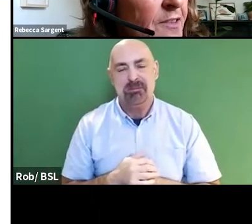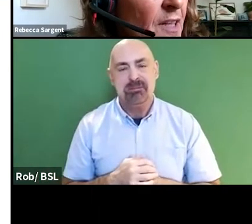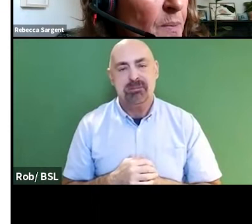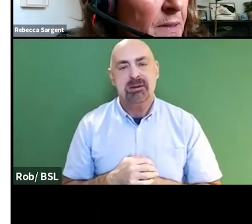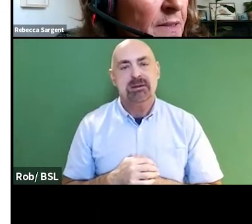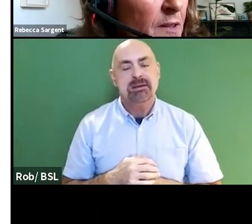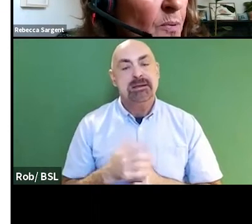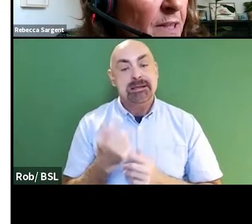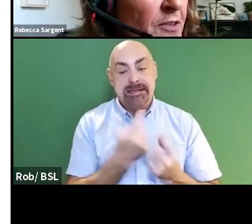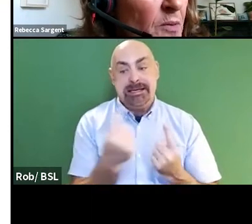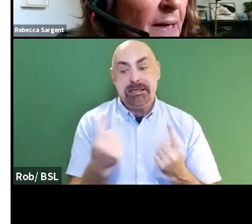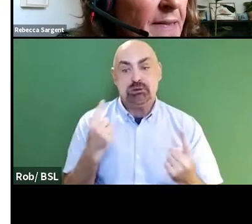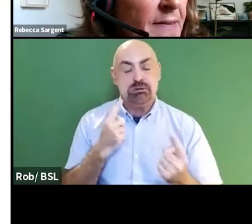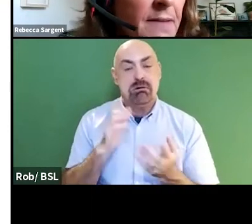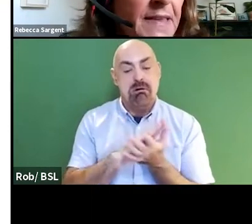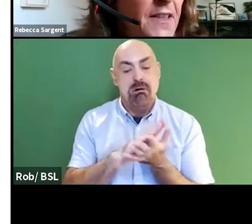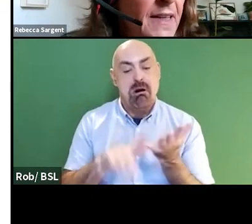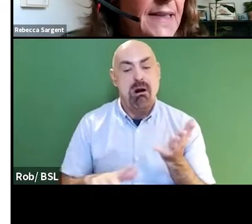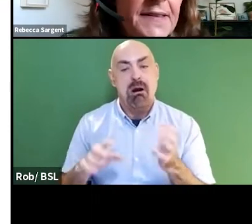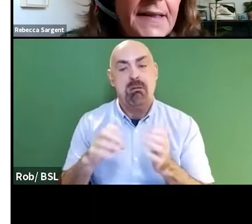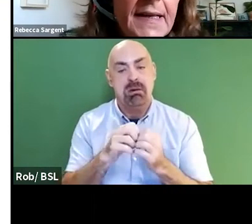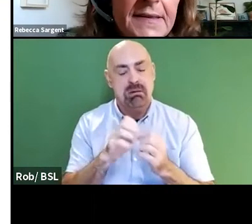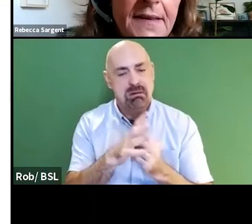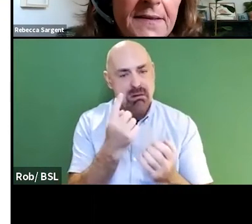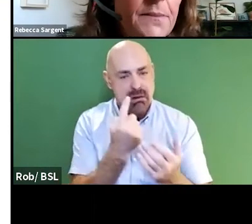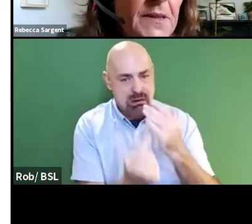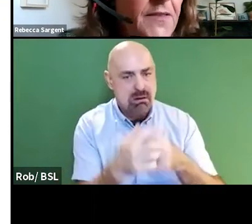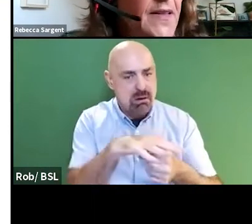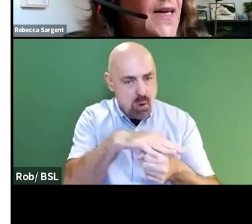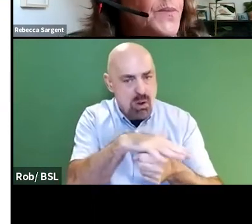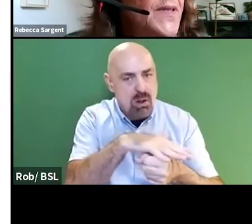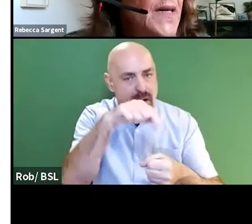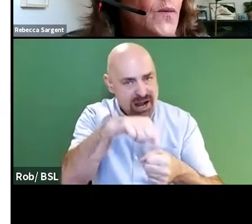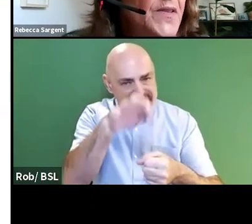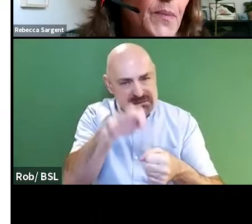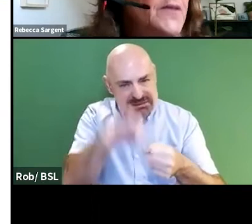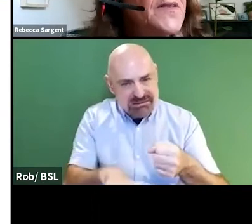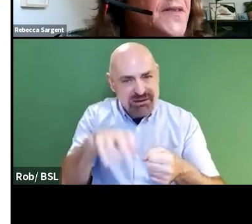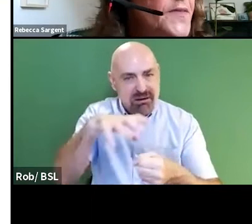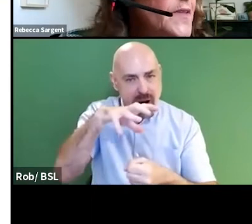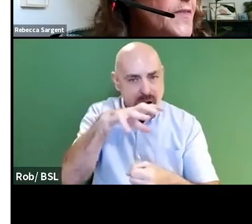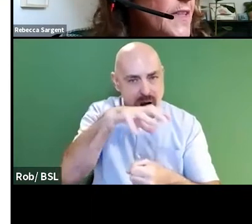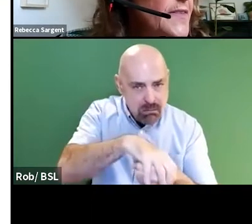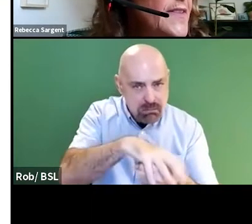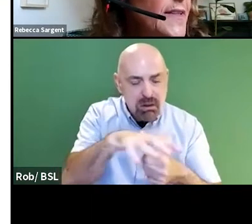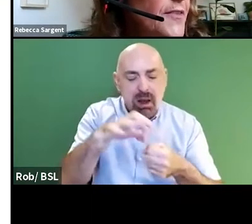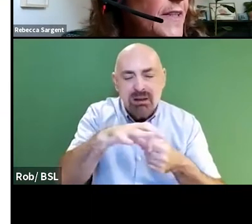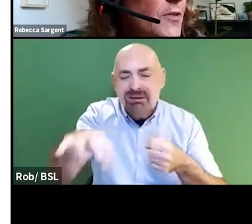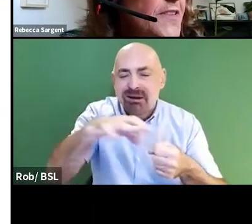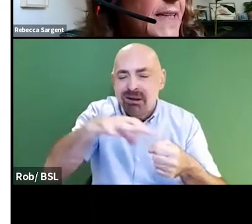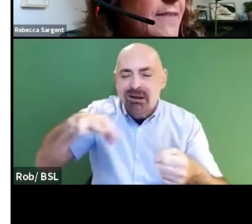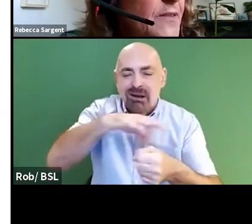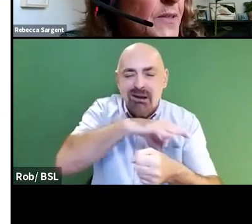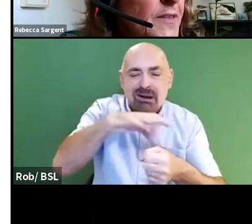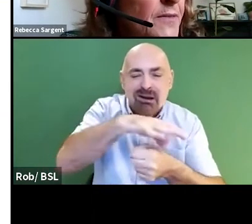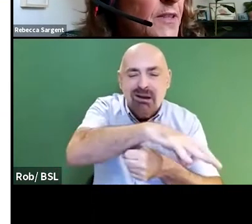And each hub is an operational base, so each locality has specific hubs with spokes of service delivery